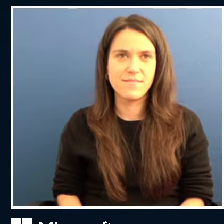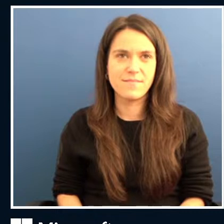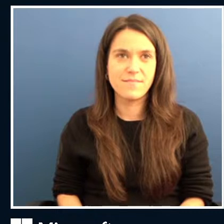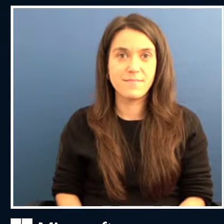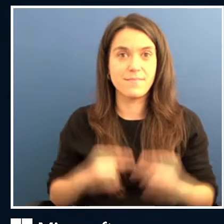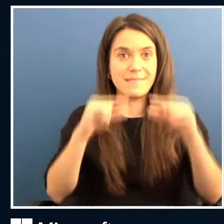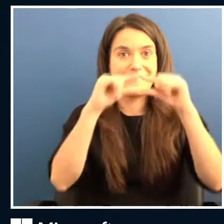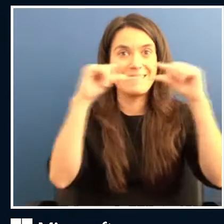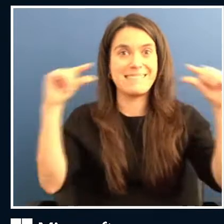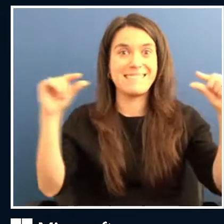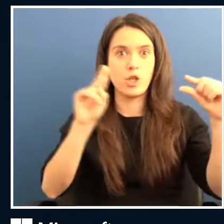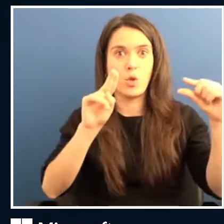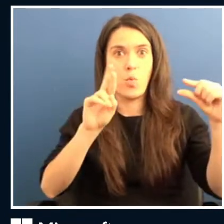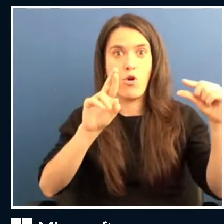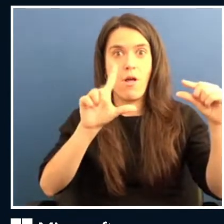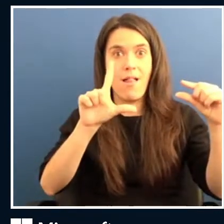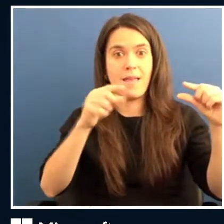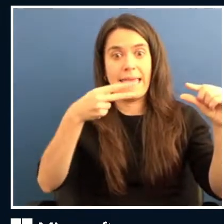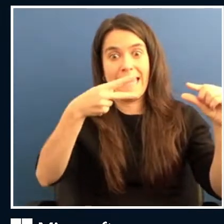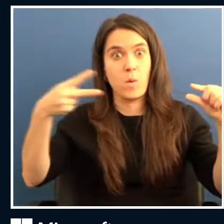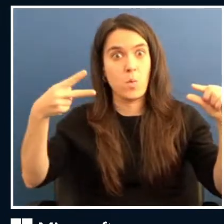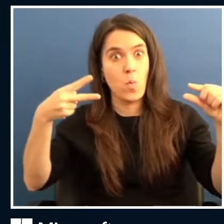sign.